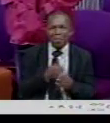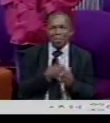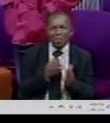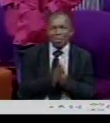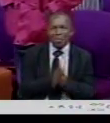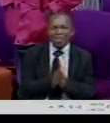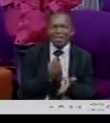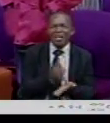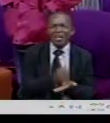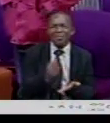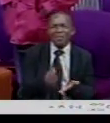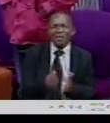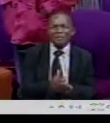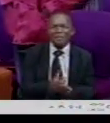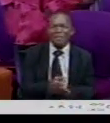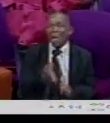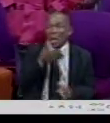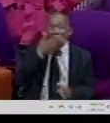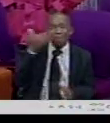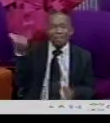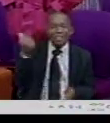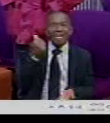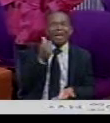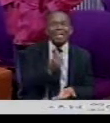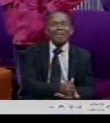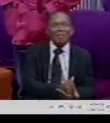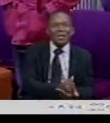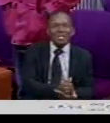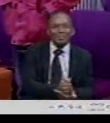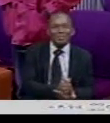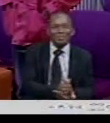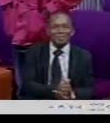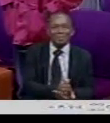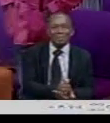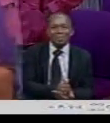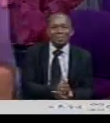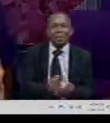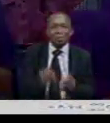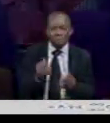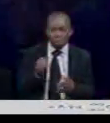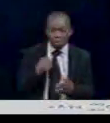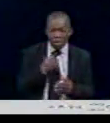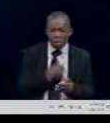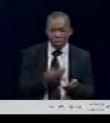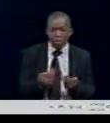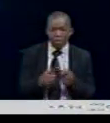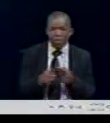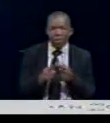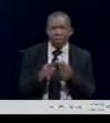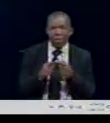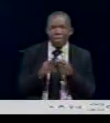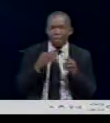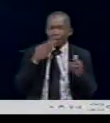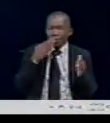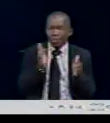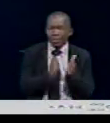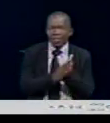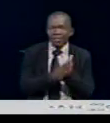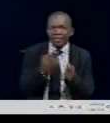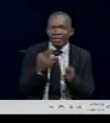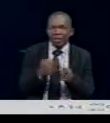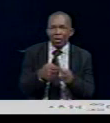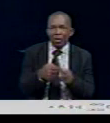pray. A better amen. We want to bless the Lord for the